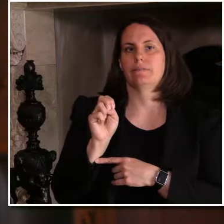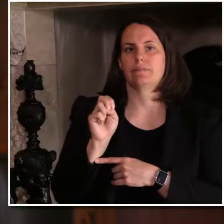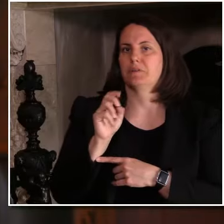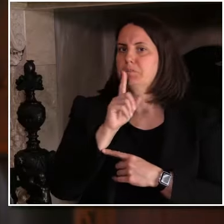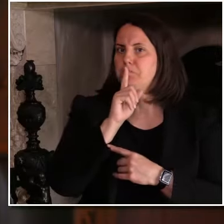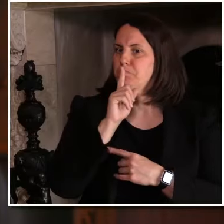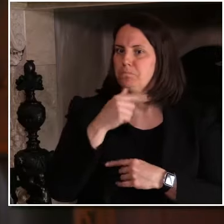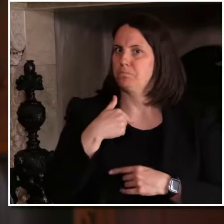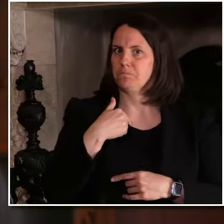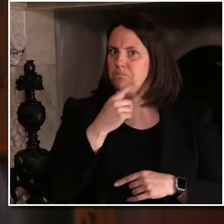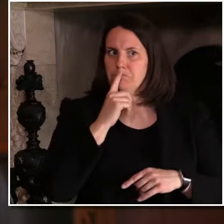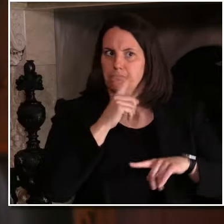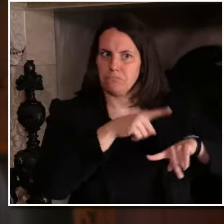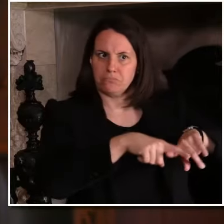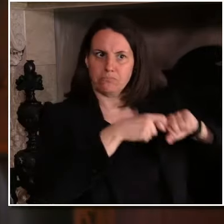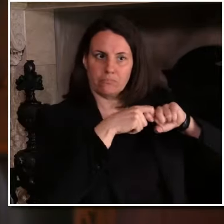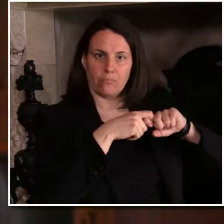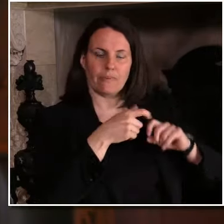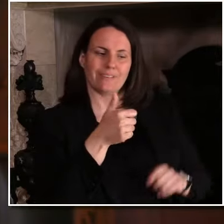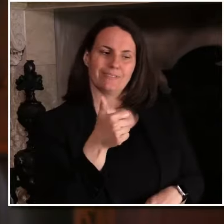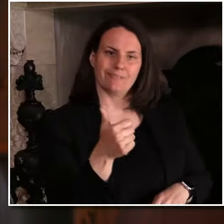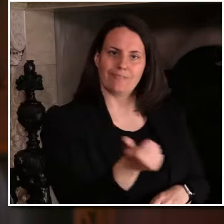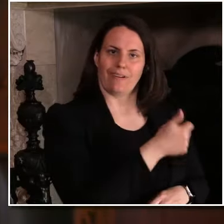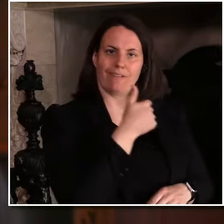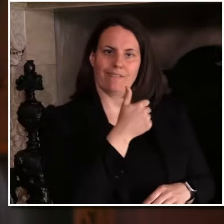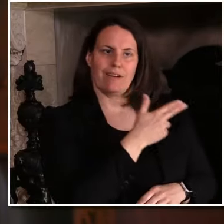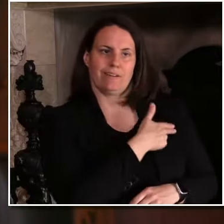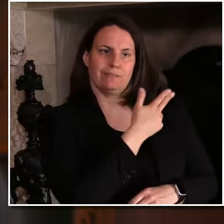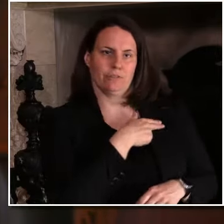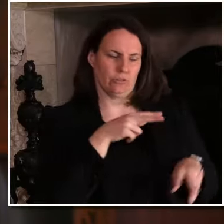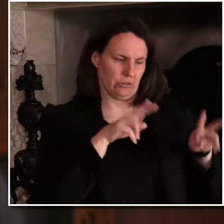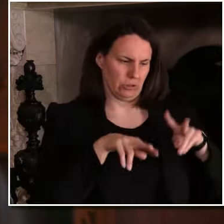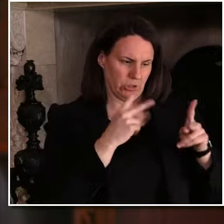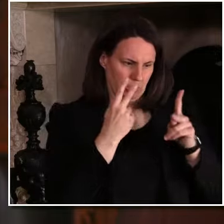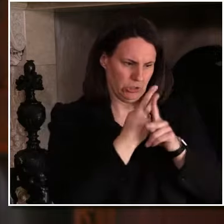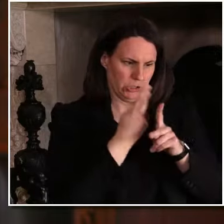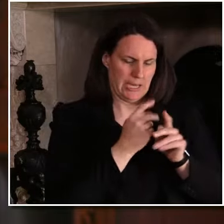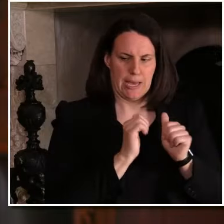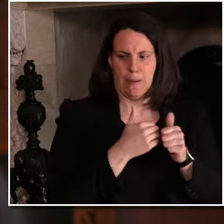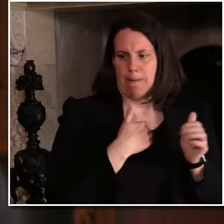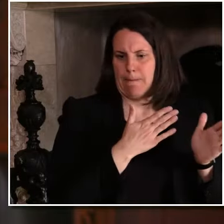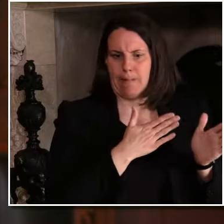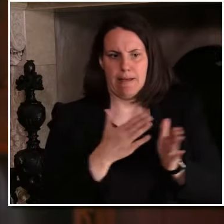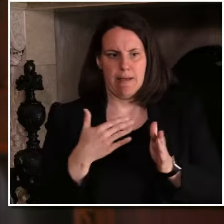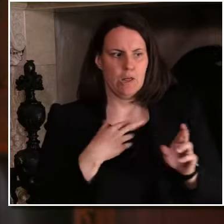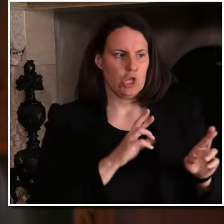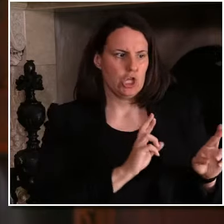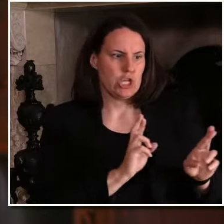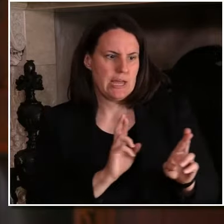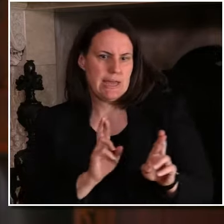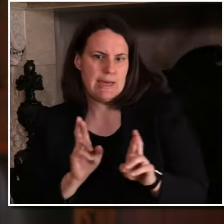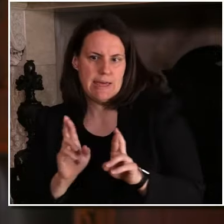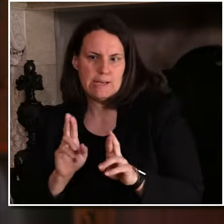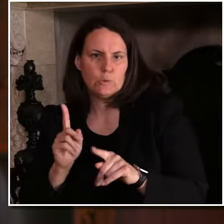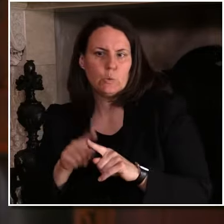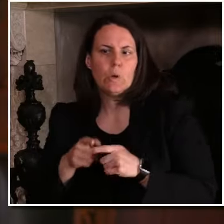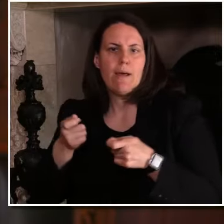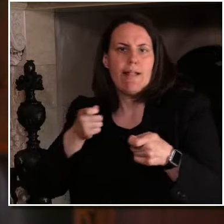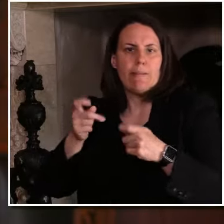They thought about their surge plans. They worked through those details at the local level, and certainly made